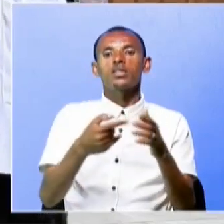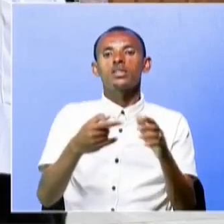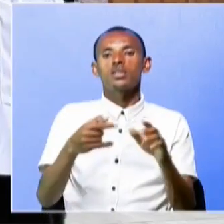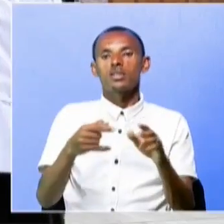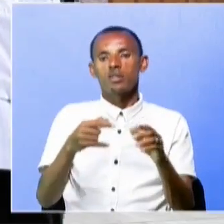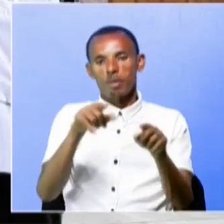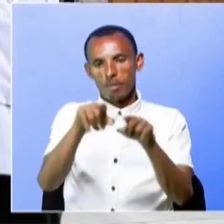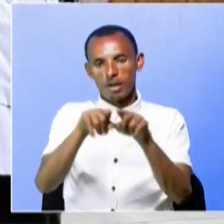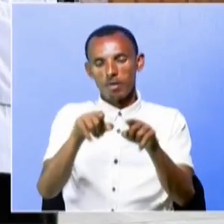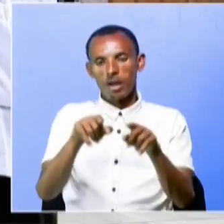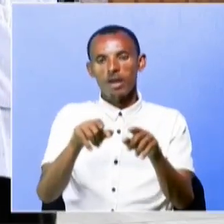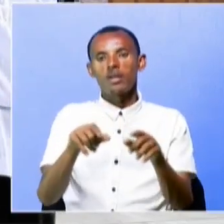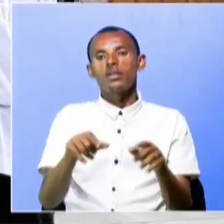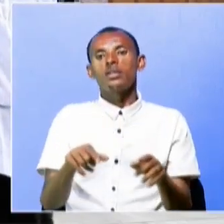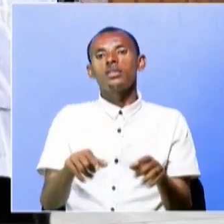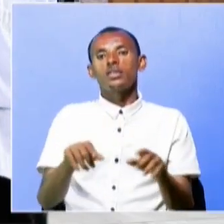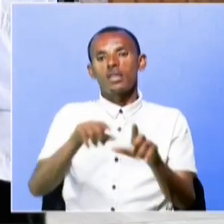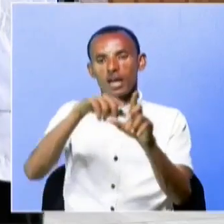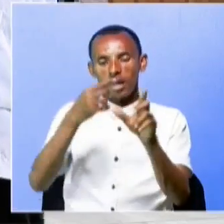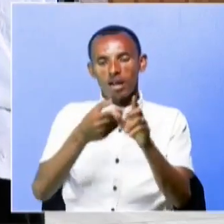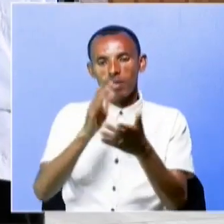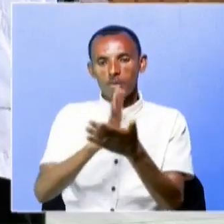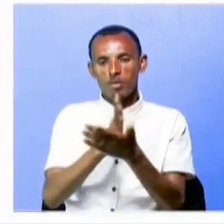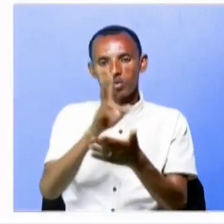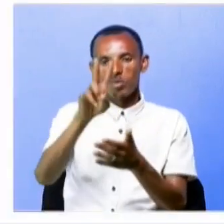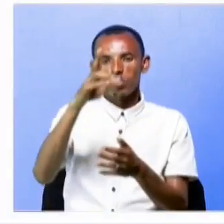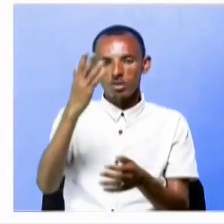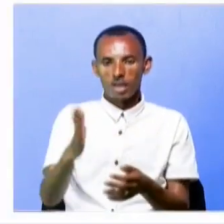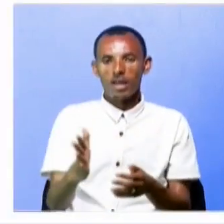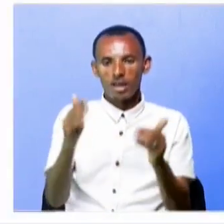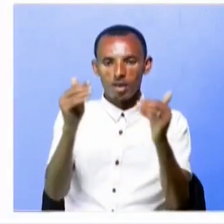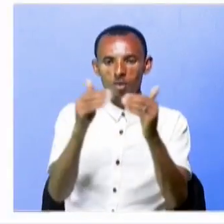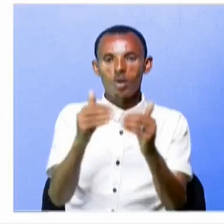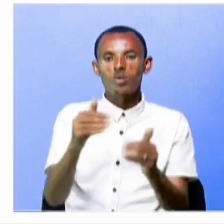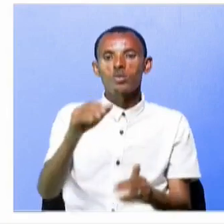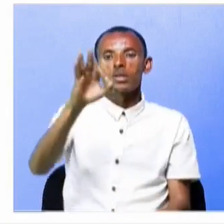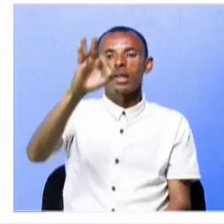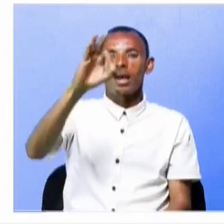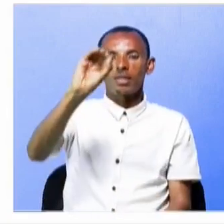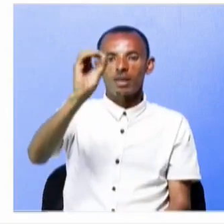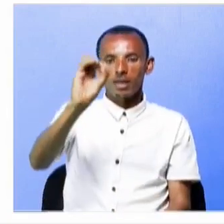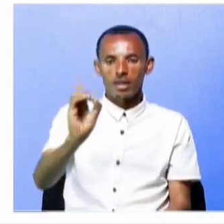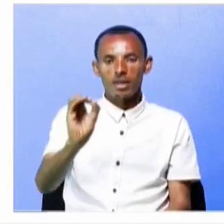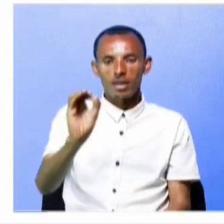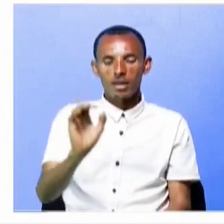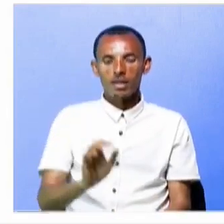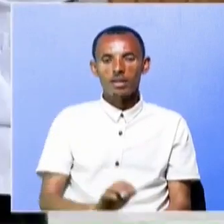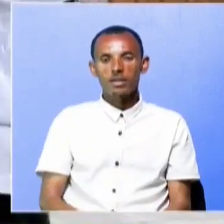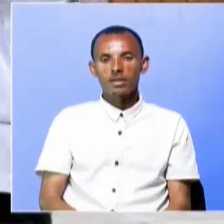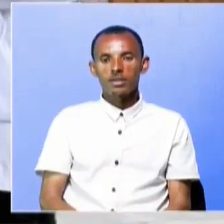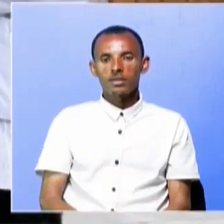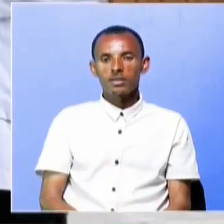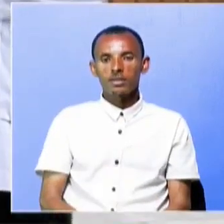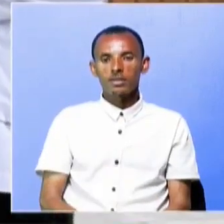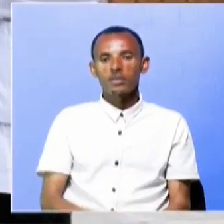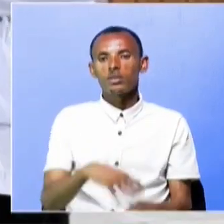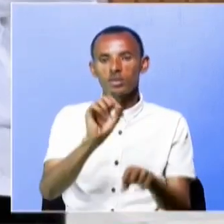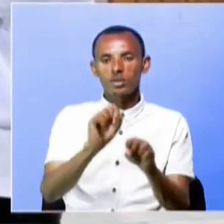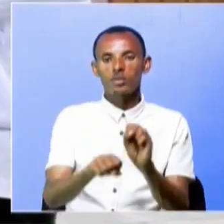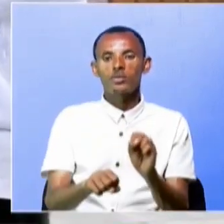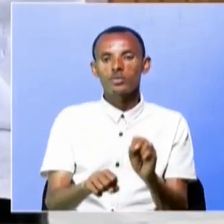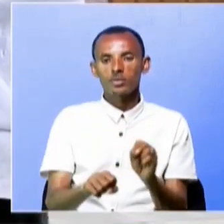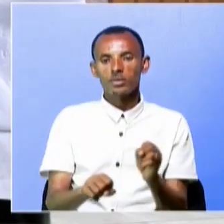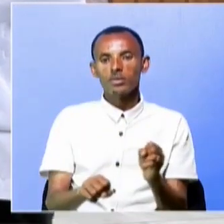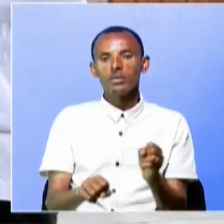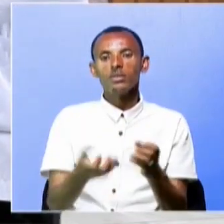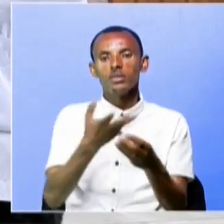to each other, then the angle between the two sides is 90 degree. So roughly you have 90 degree. So